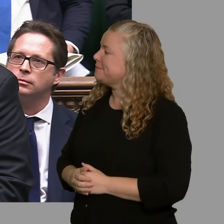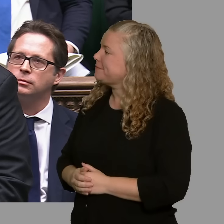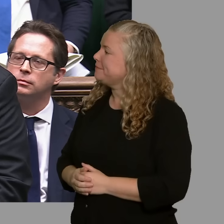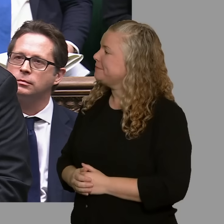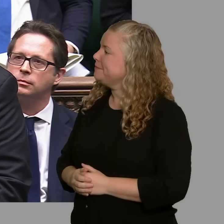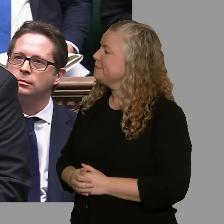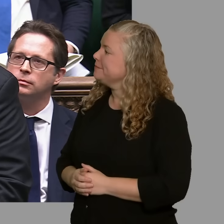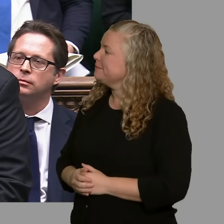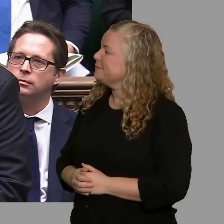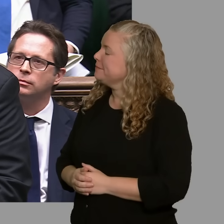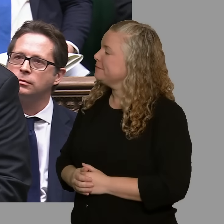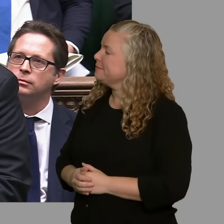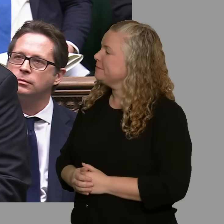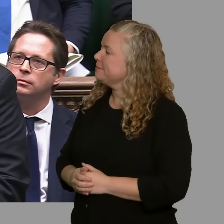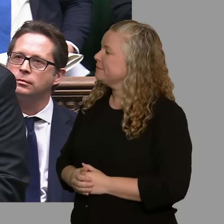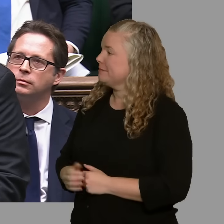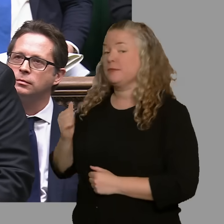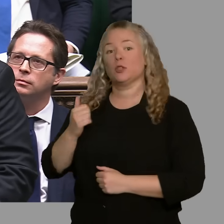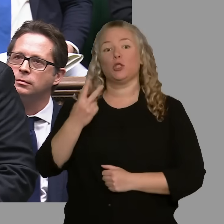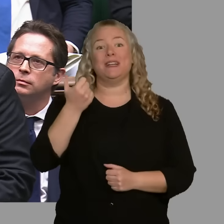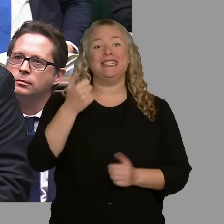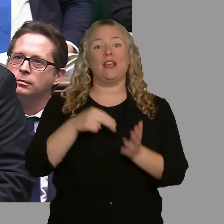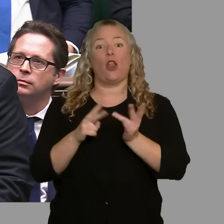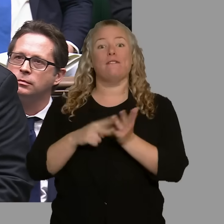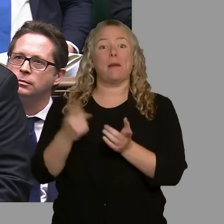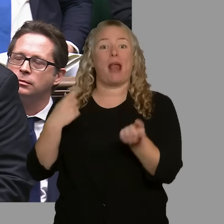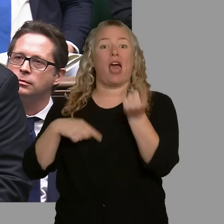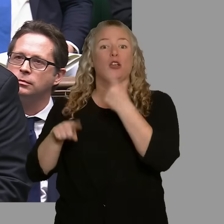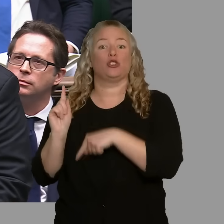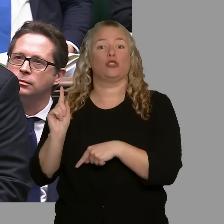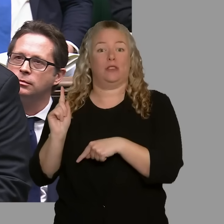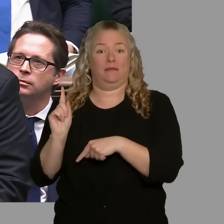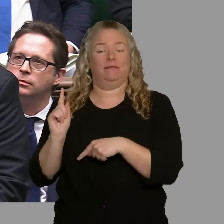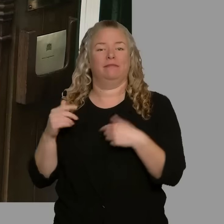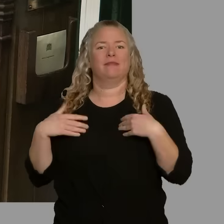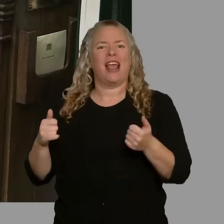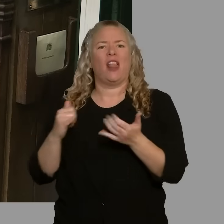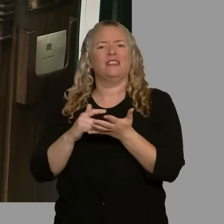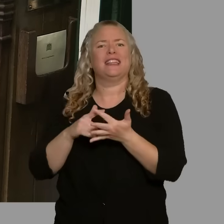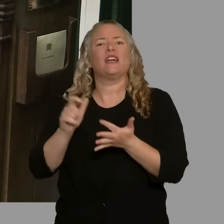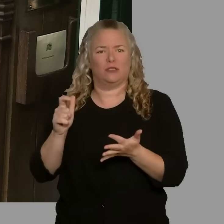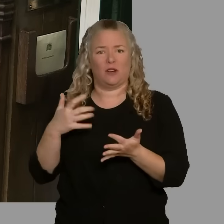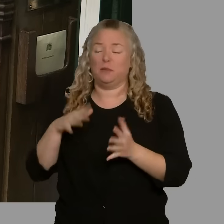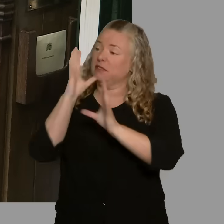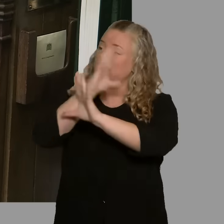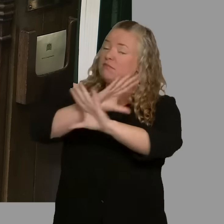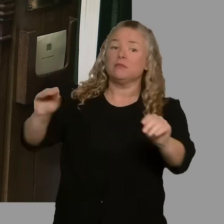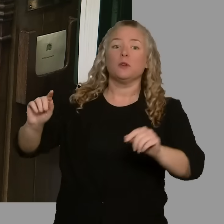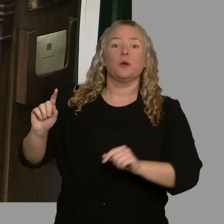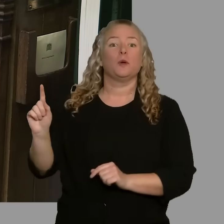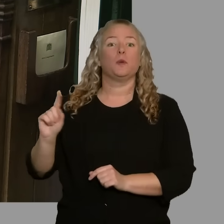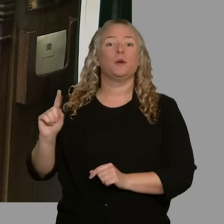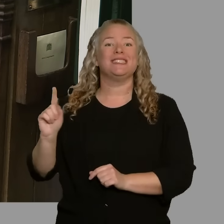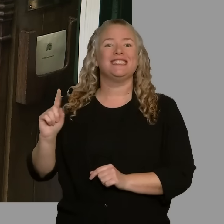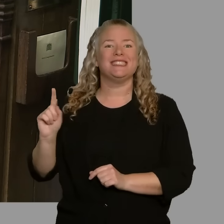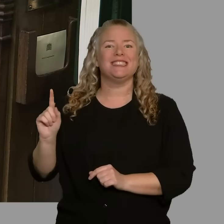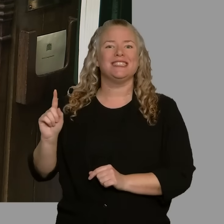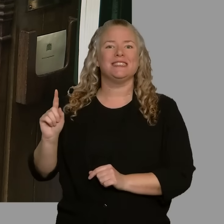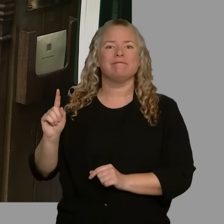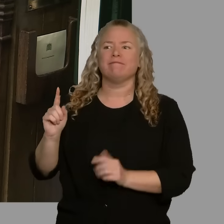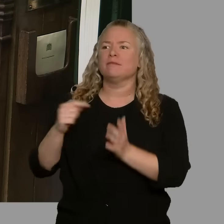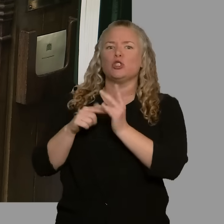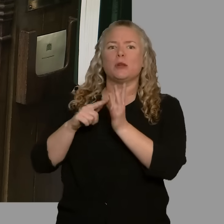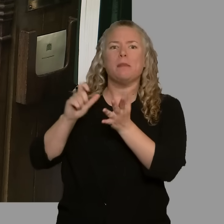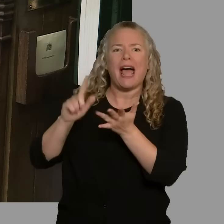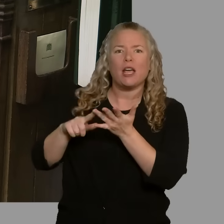Bill will apply in Northern Ireland. Now, the Secretary of State will know that the age-based sales ban affects